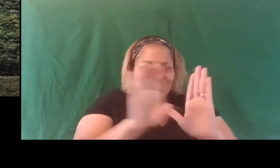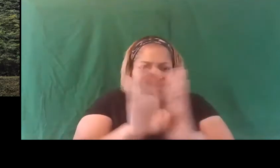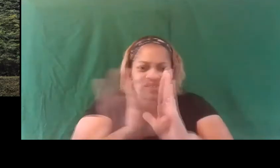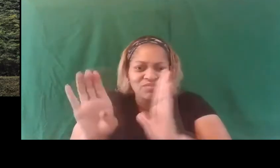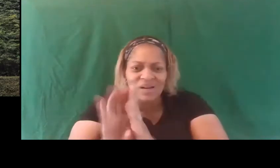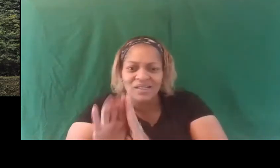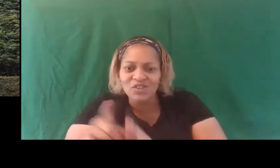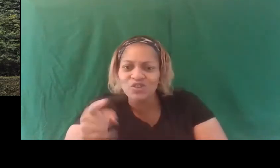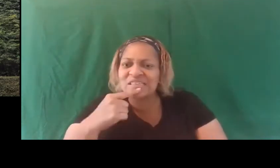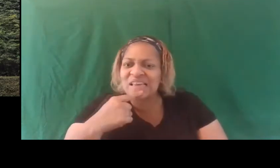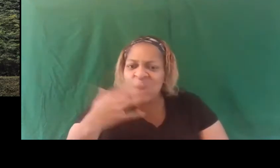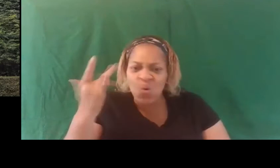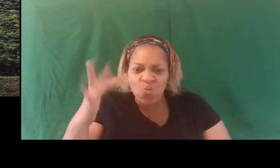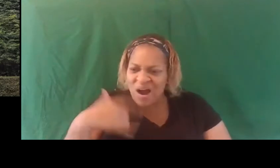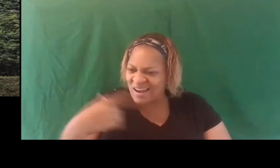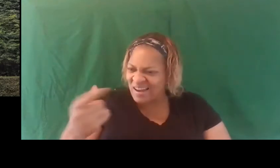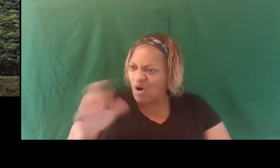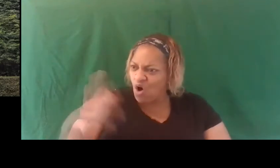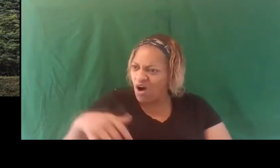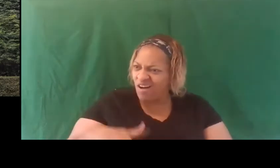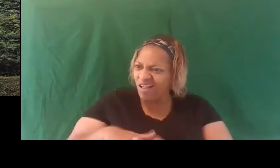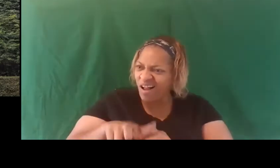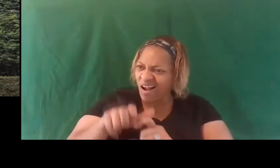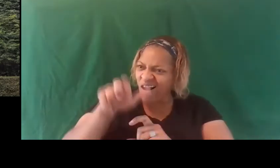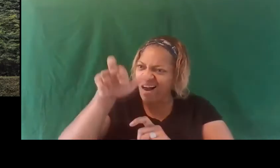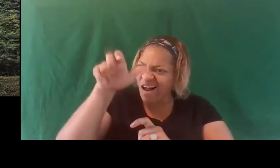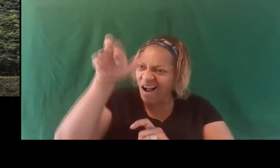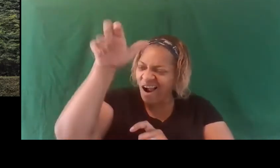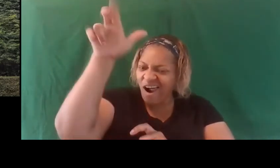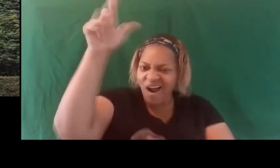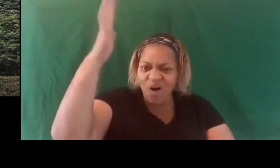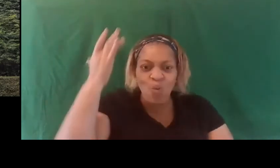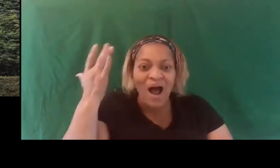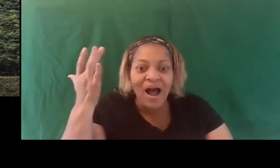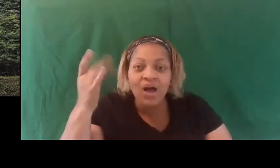that. You couldn't have built it at the bottom of the steps.